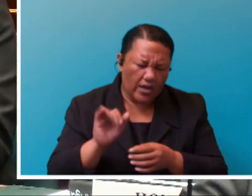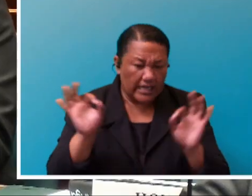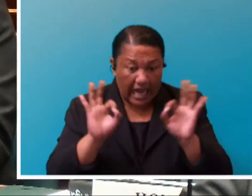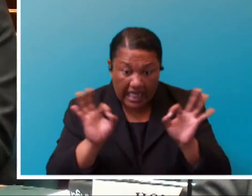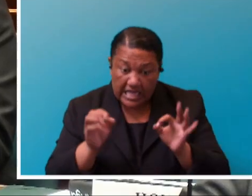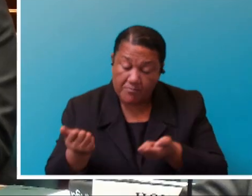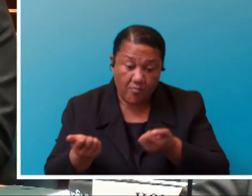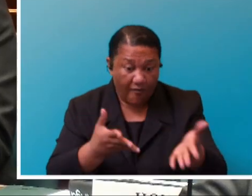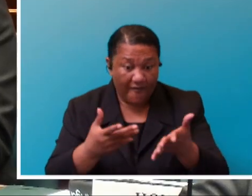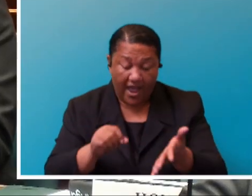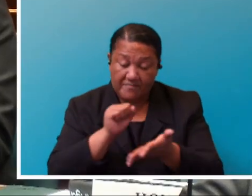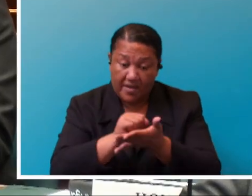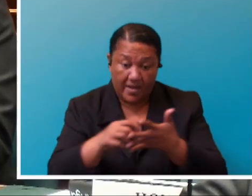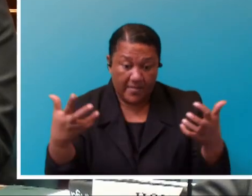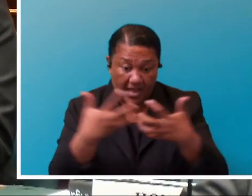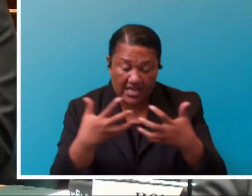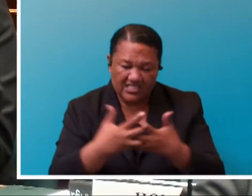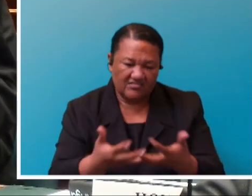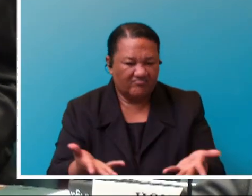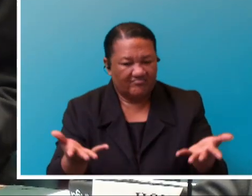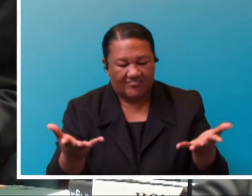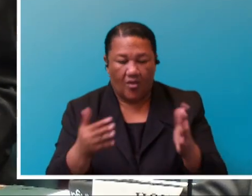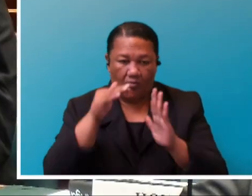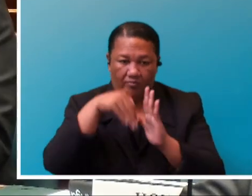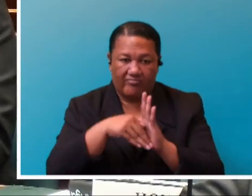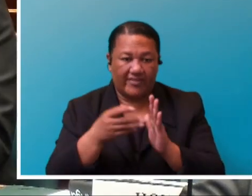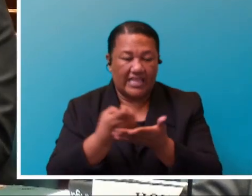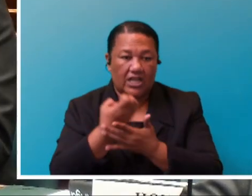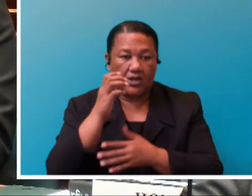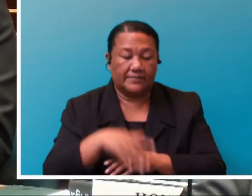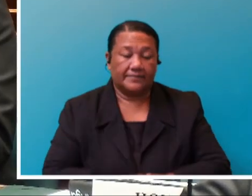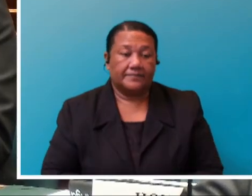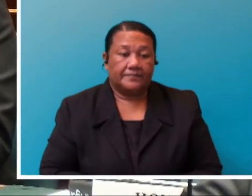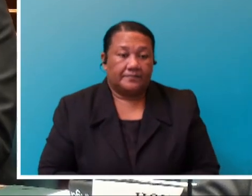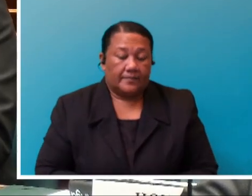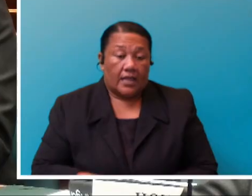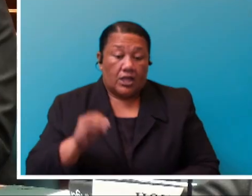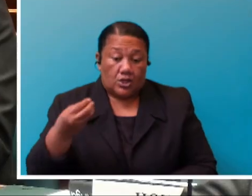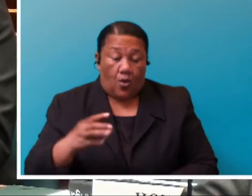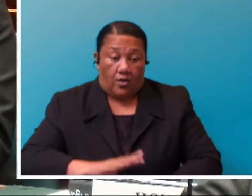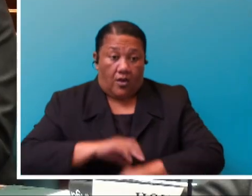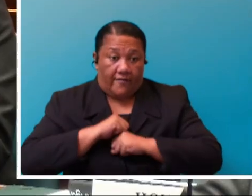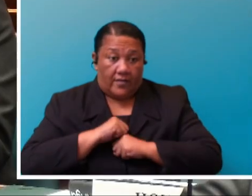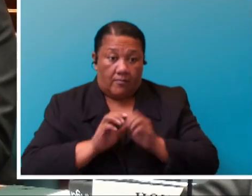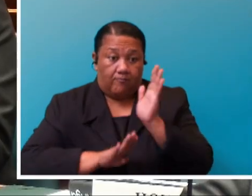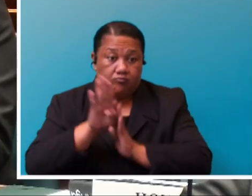be economically unsound. As part of the approach of boosting farmer confidence,